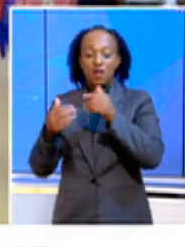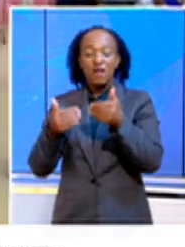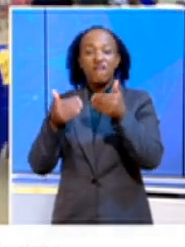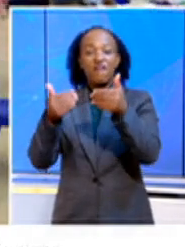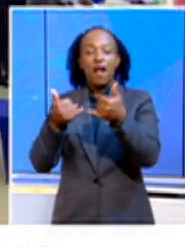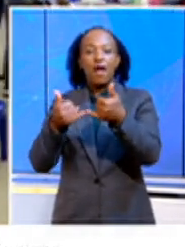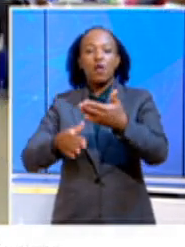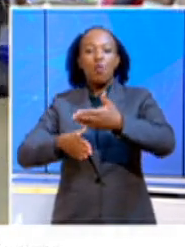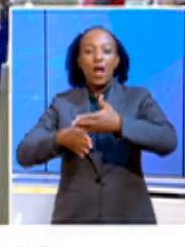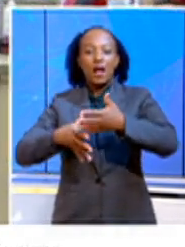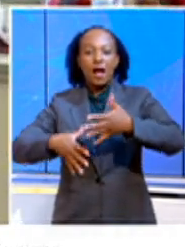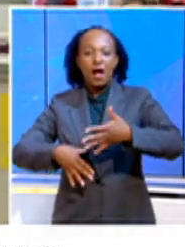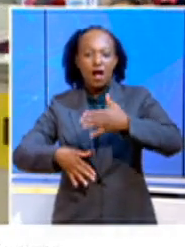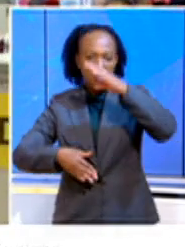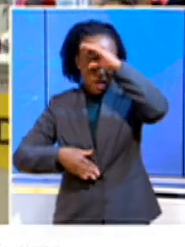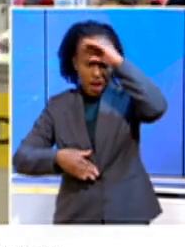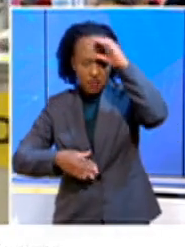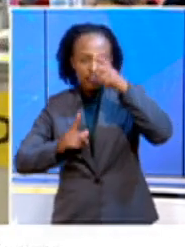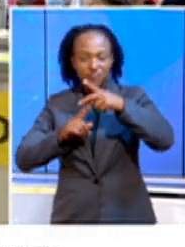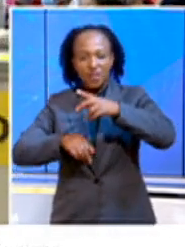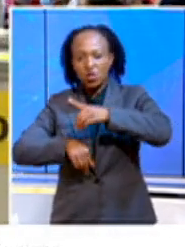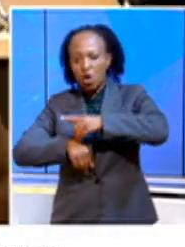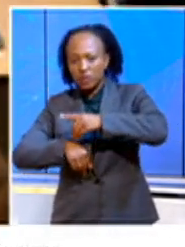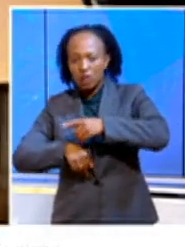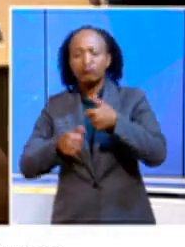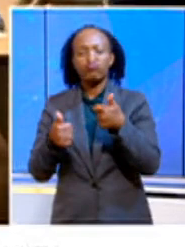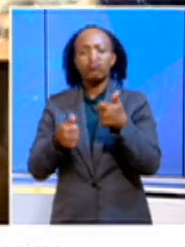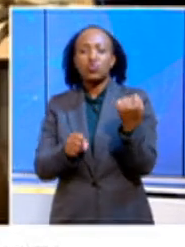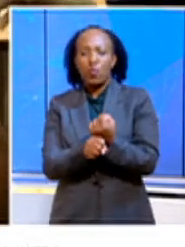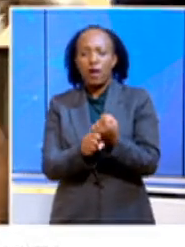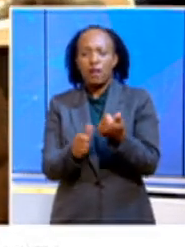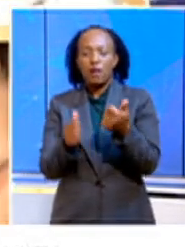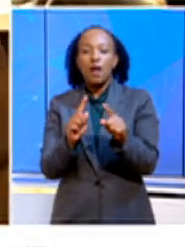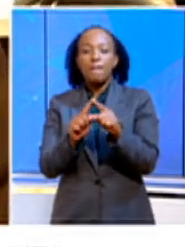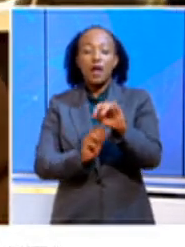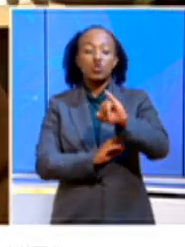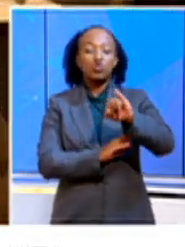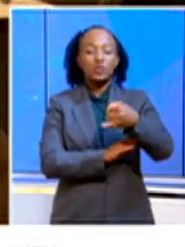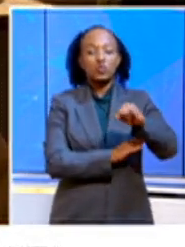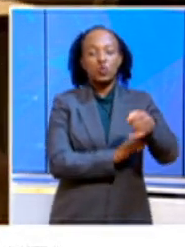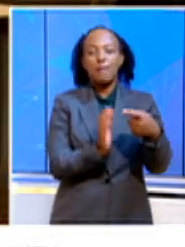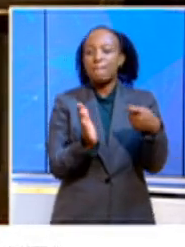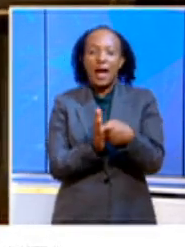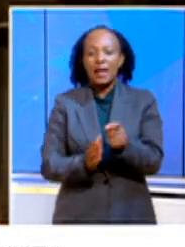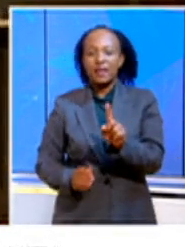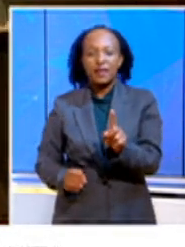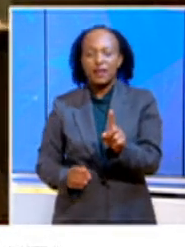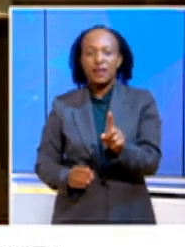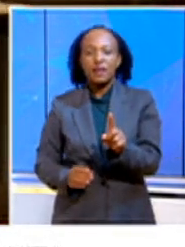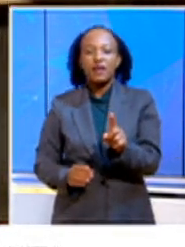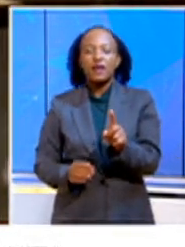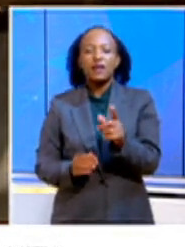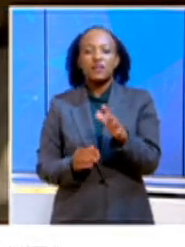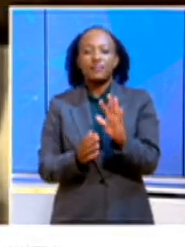health workers at an incredibly low pace. And the doses that we're getting of Johnson & Johnson are not purchased. They're part of basically an